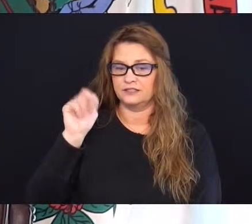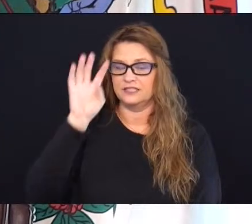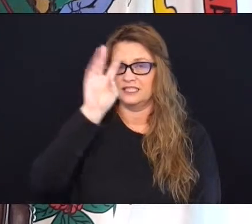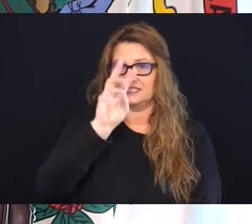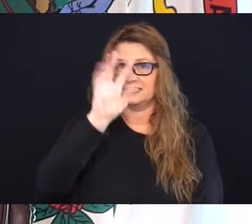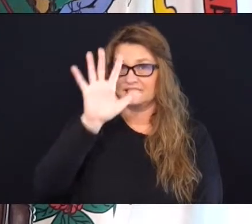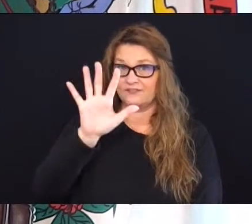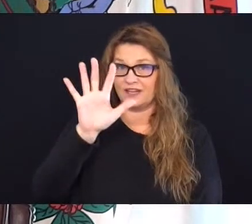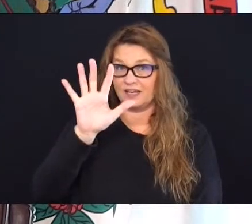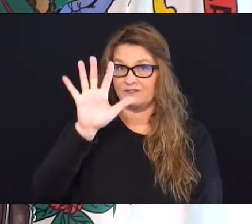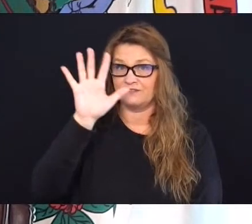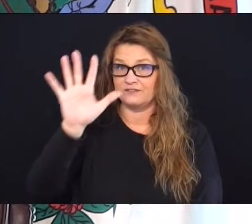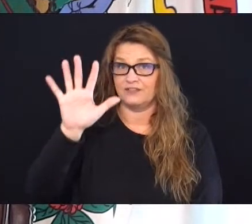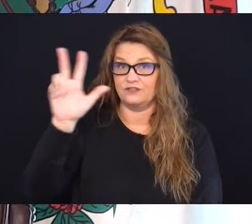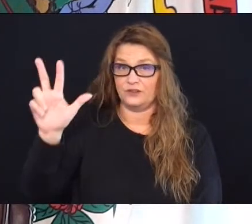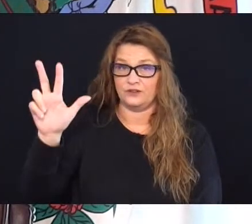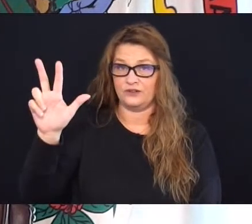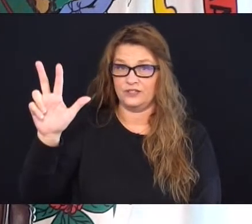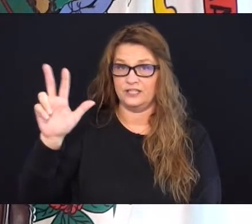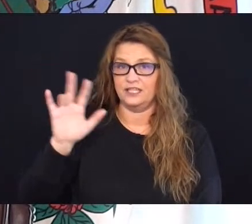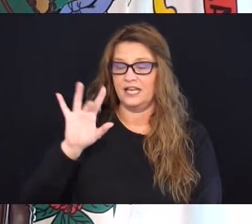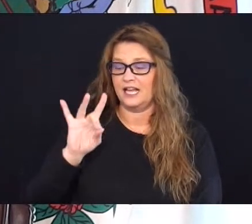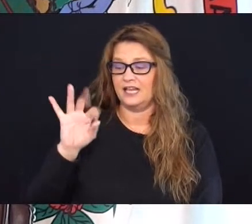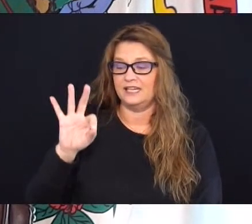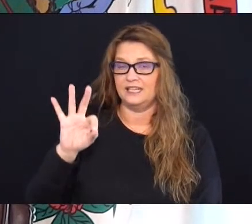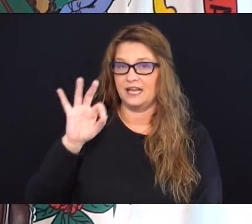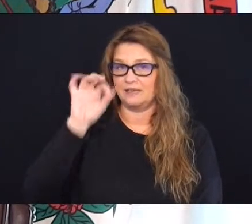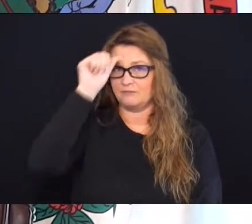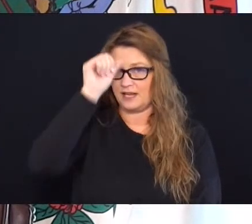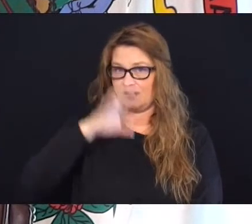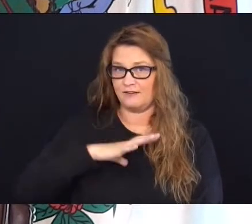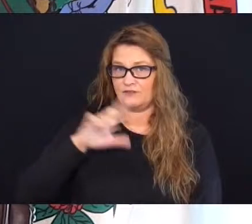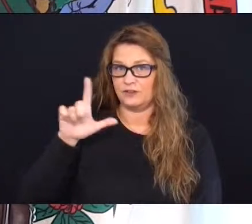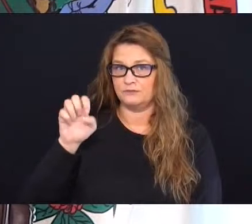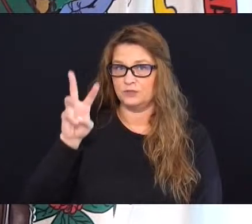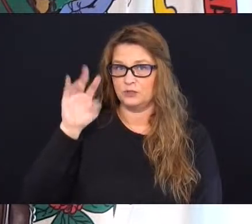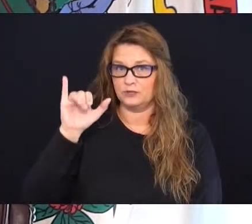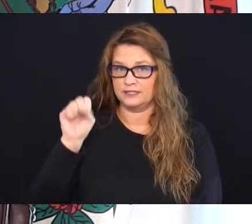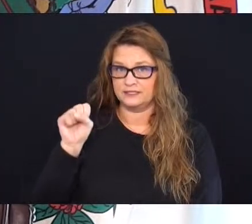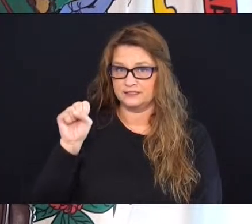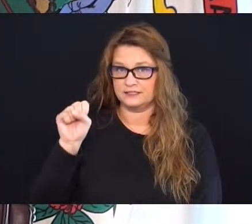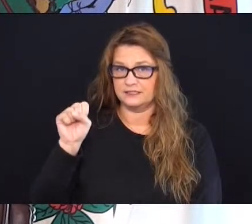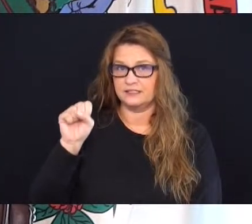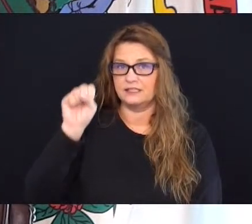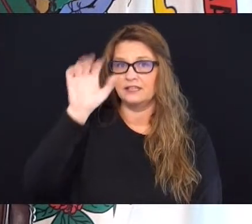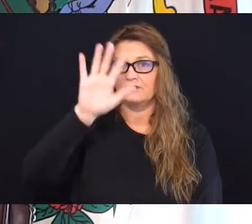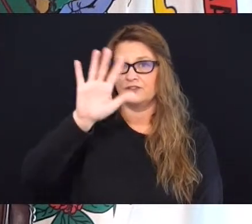The 6,553rd death is an 89-year-old male from Lewis County. The